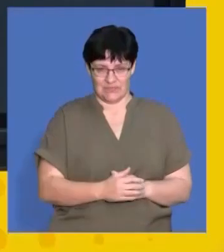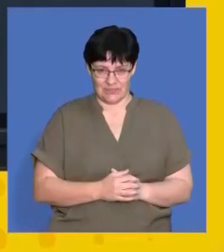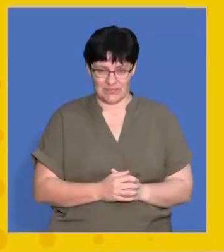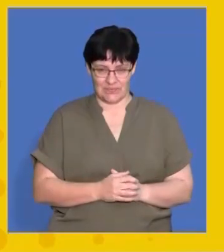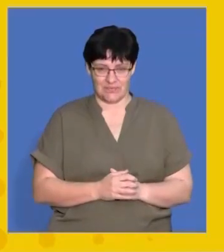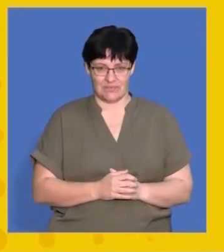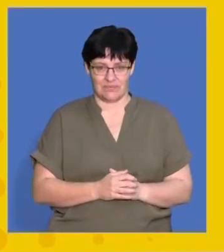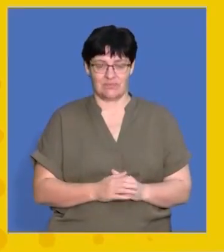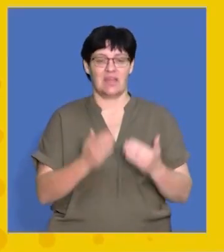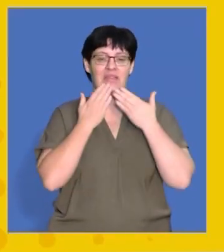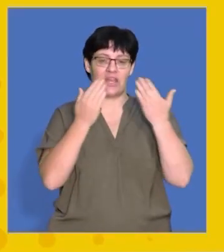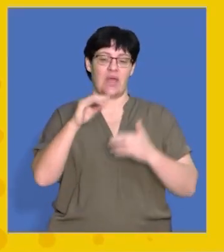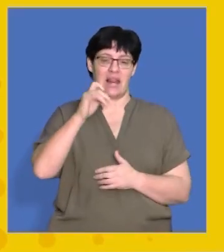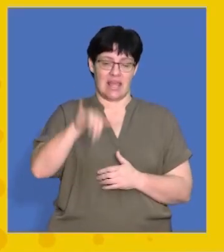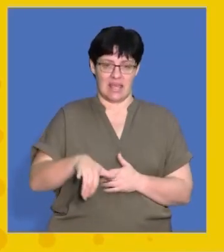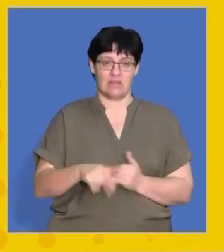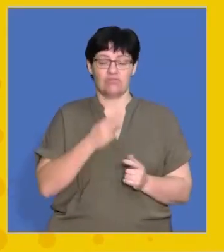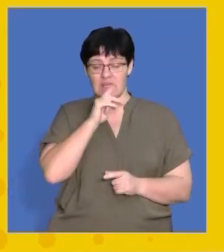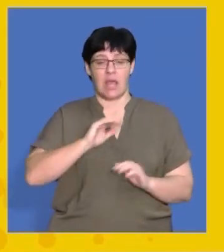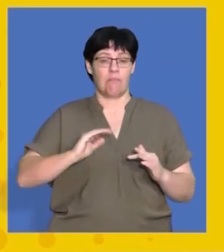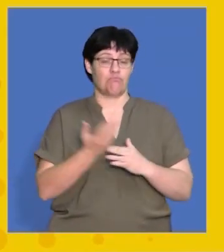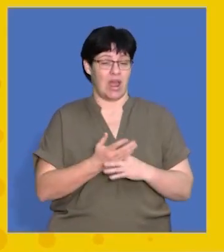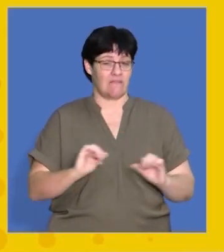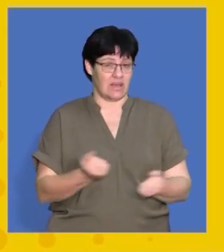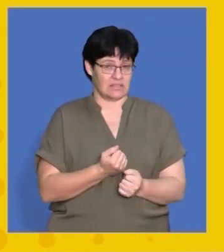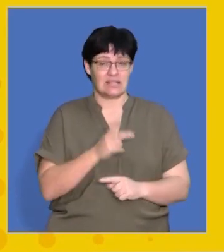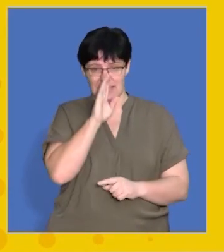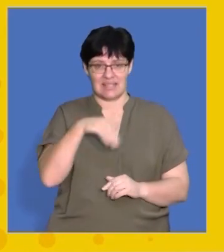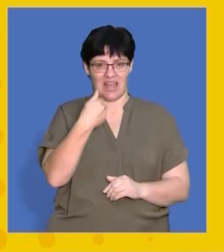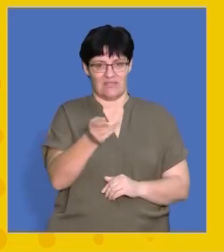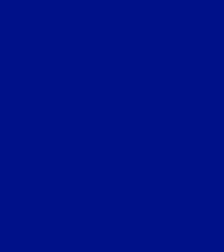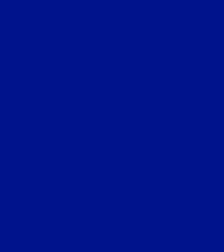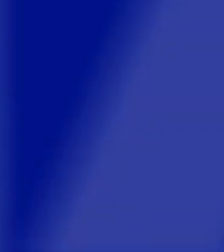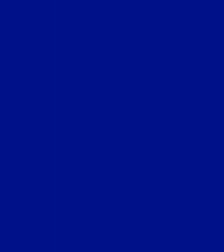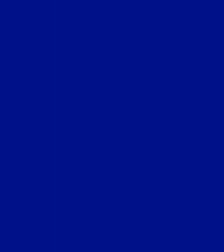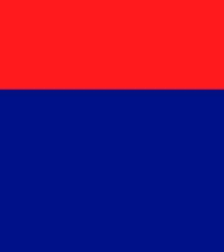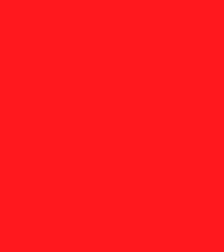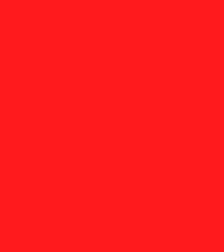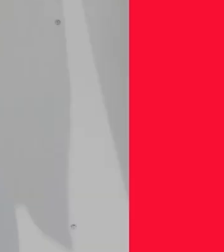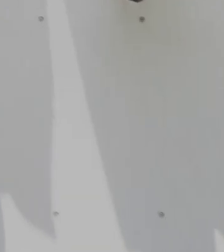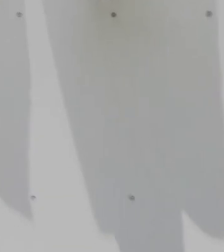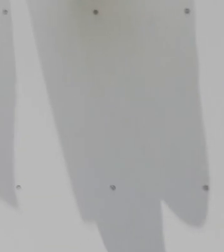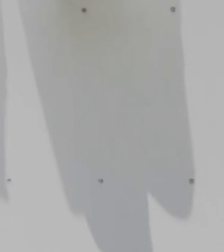moments. Thank you, Hayley. Guys, let's take a quick break and we'll see you shortly after this.